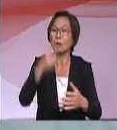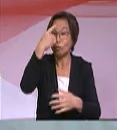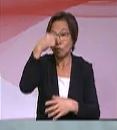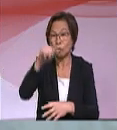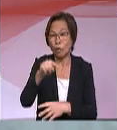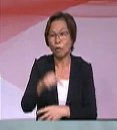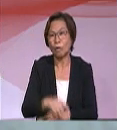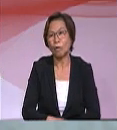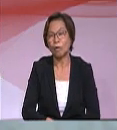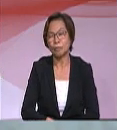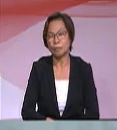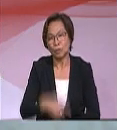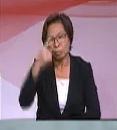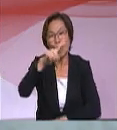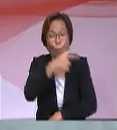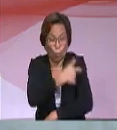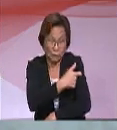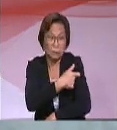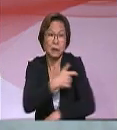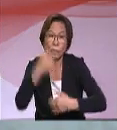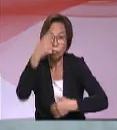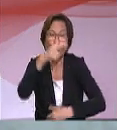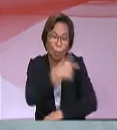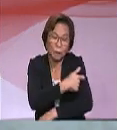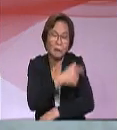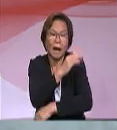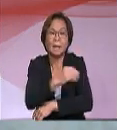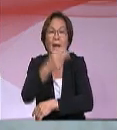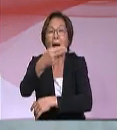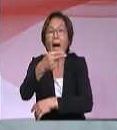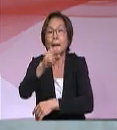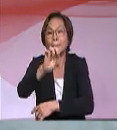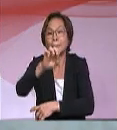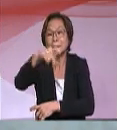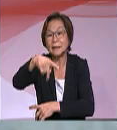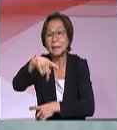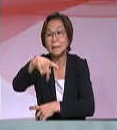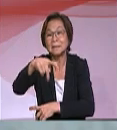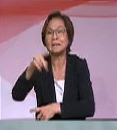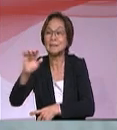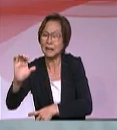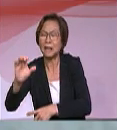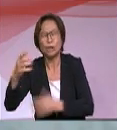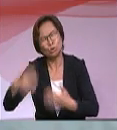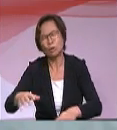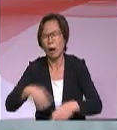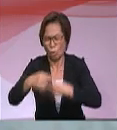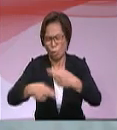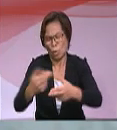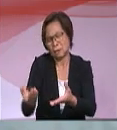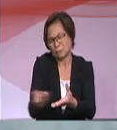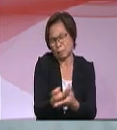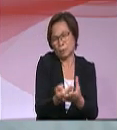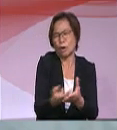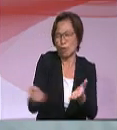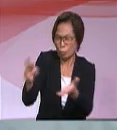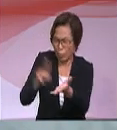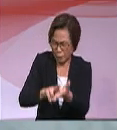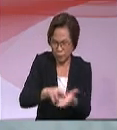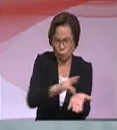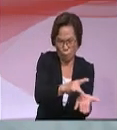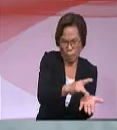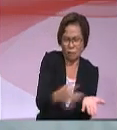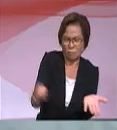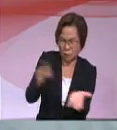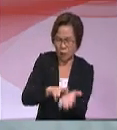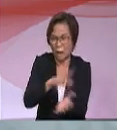for vaccine, but hepatitis C, for example. We also have done the rolling submission. I mean, we registered the medicine and